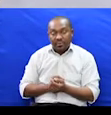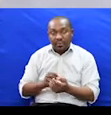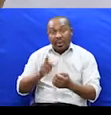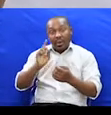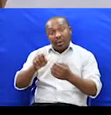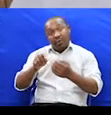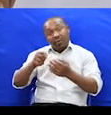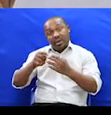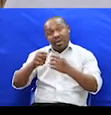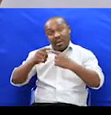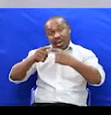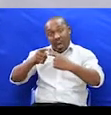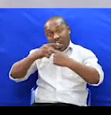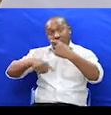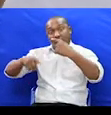of the atom,